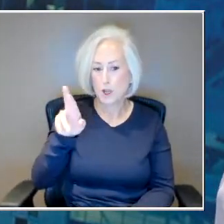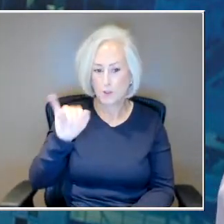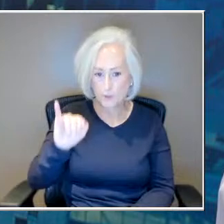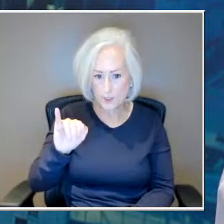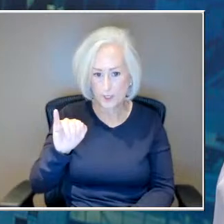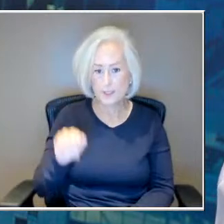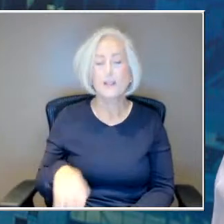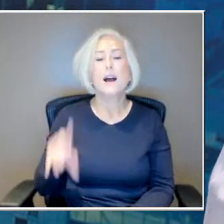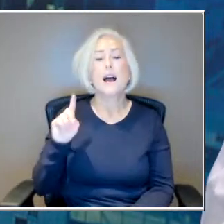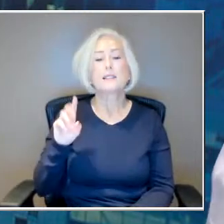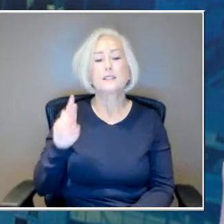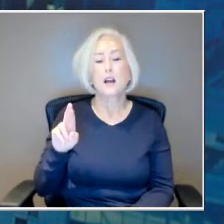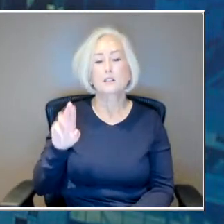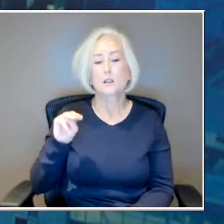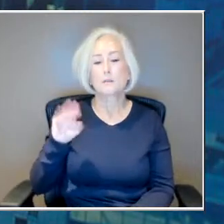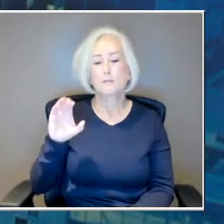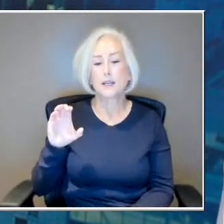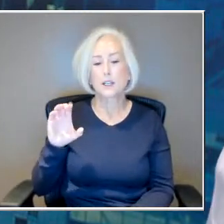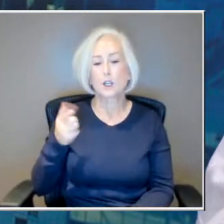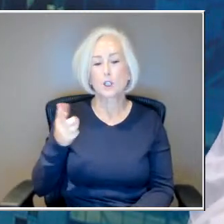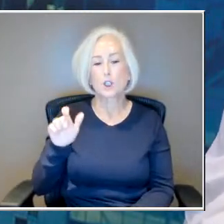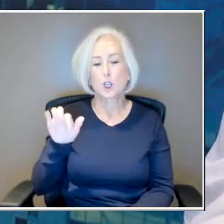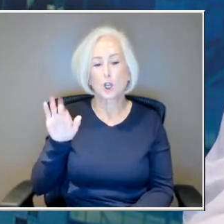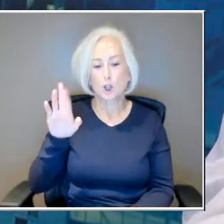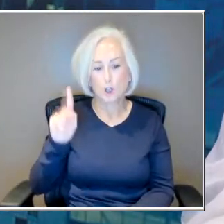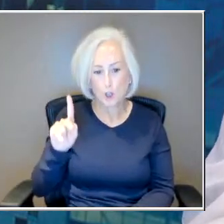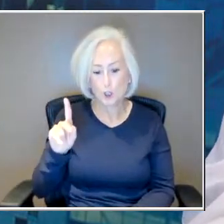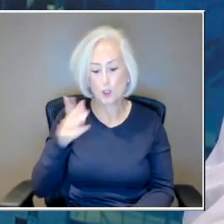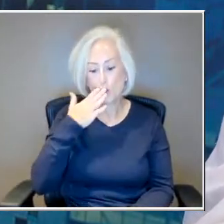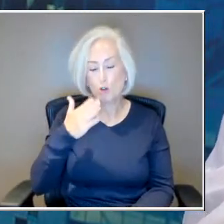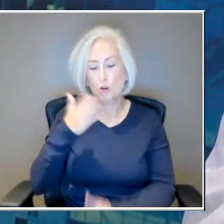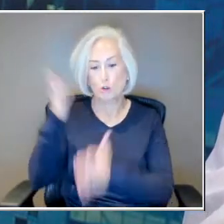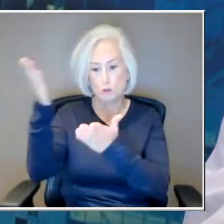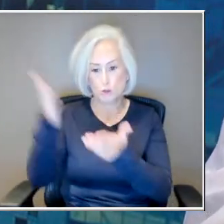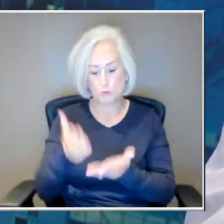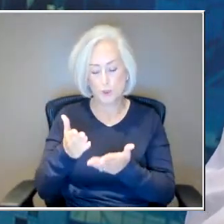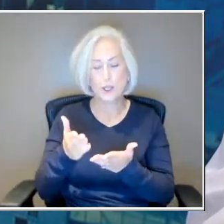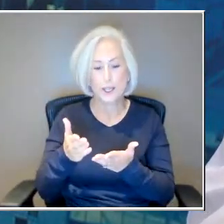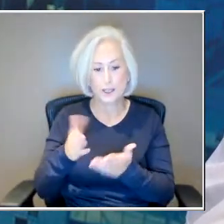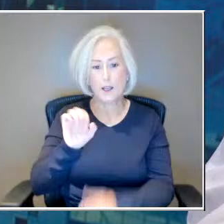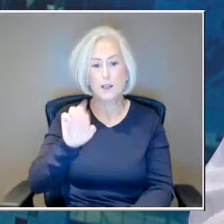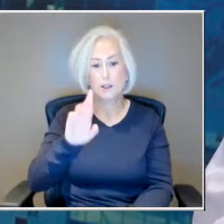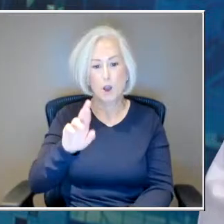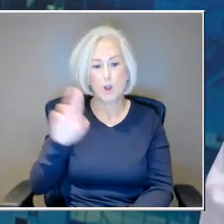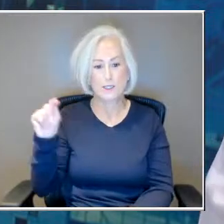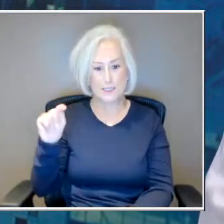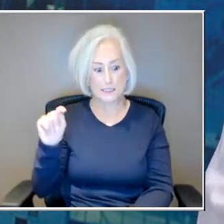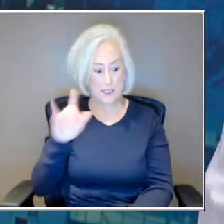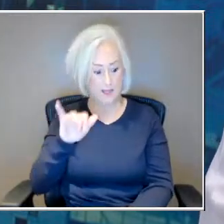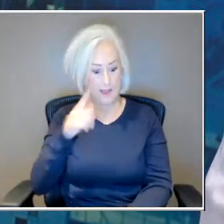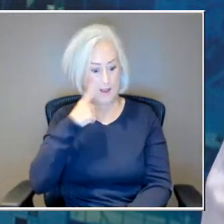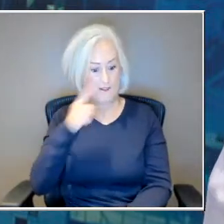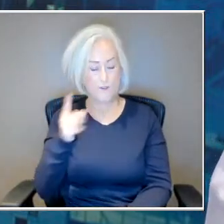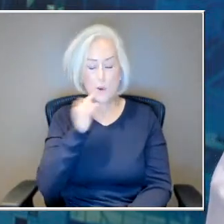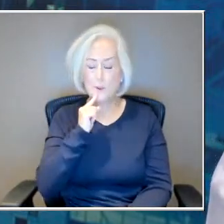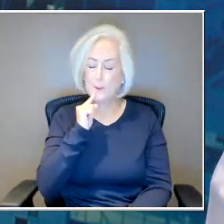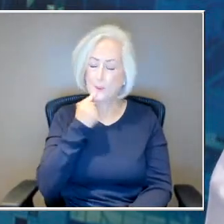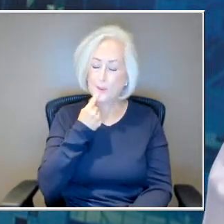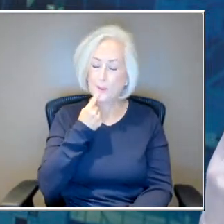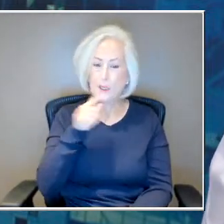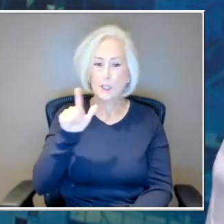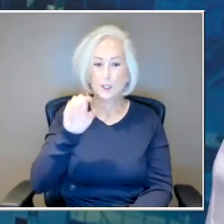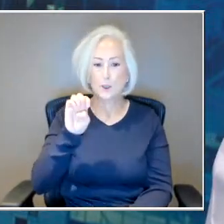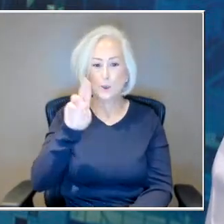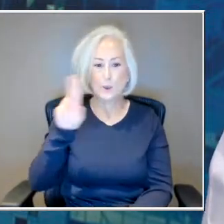a big role to bring the CAR T, not only for the myeloma. The initial CAR T was for acute leukemia and also for diffuse large B-cell